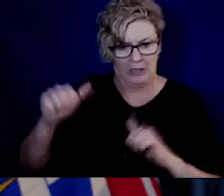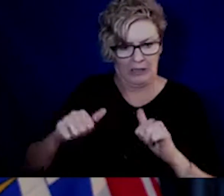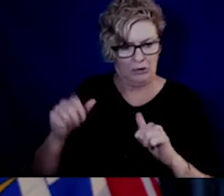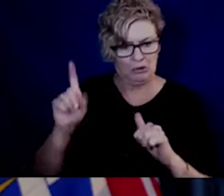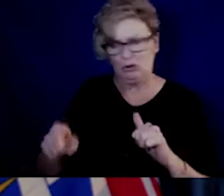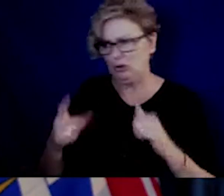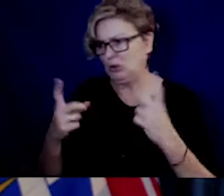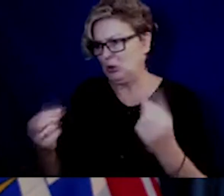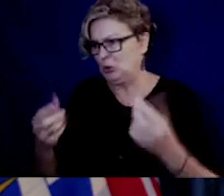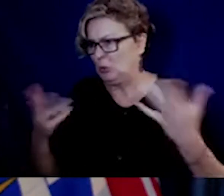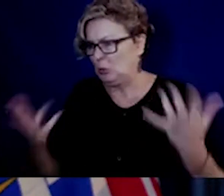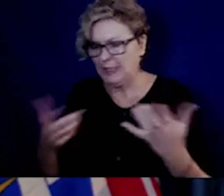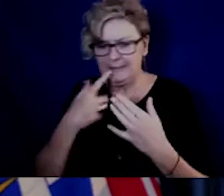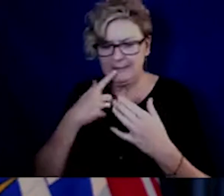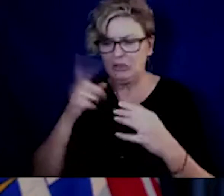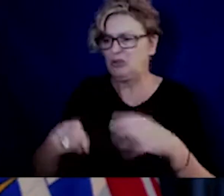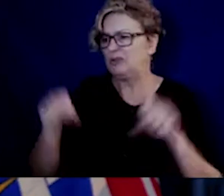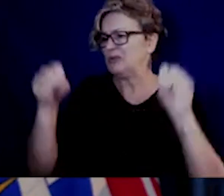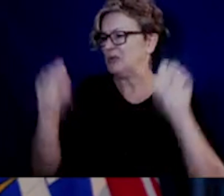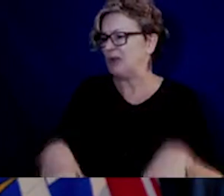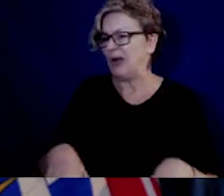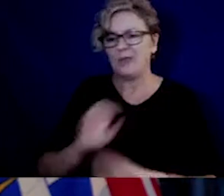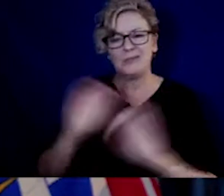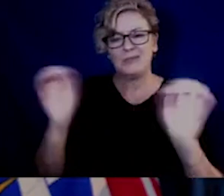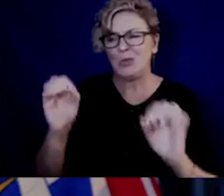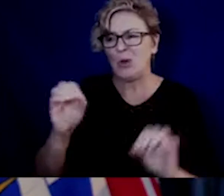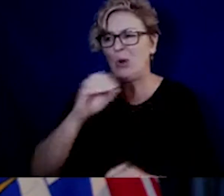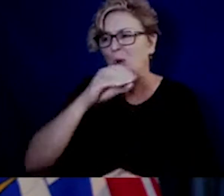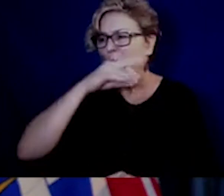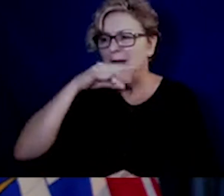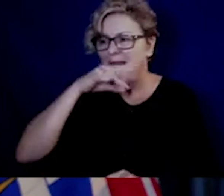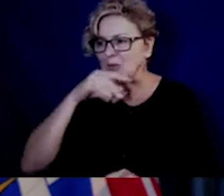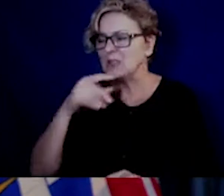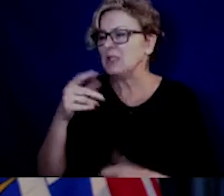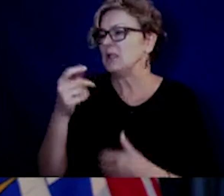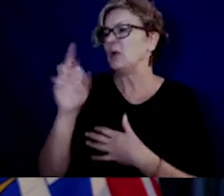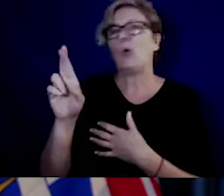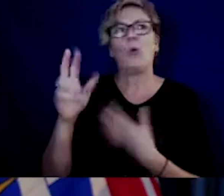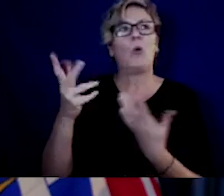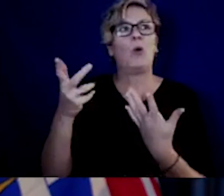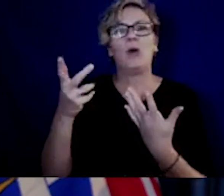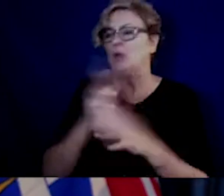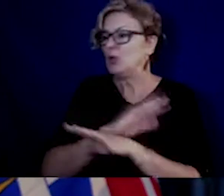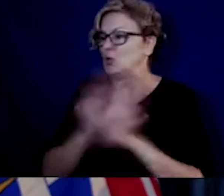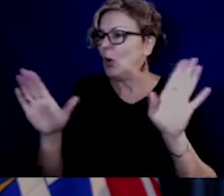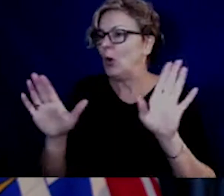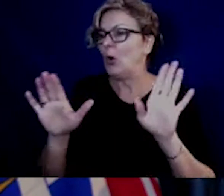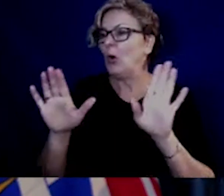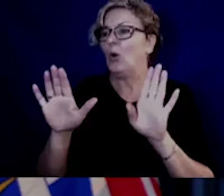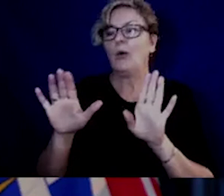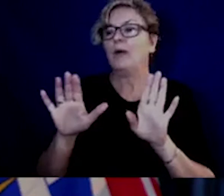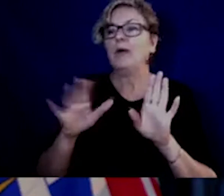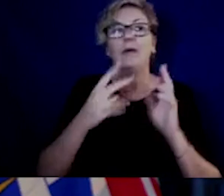year? Do they only go to a few homes, or maybe only visit family members' homes? I'd like to know what your advice is for those parents as they're really